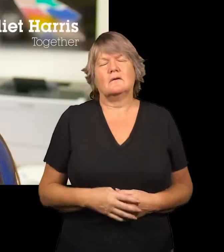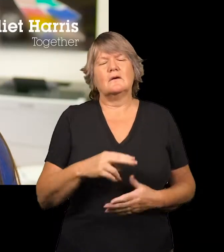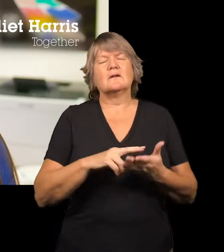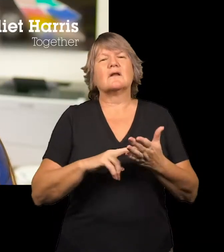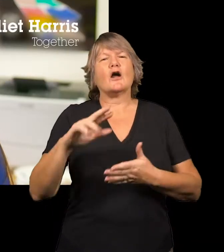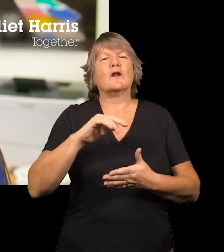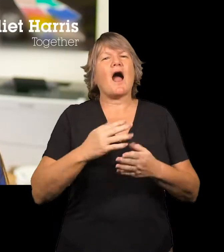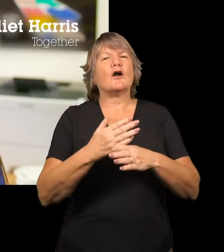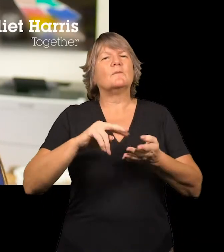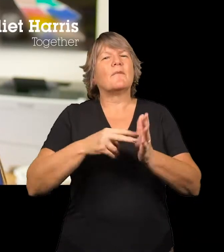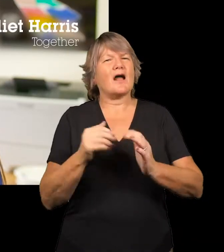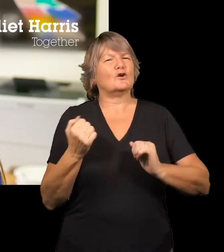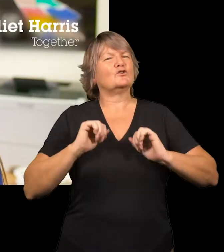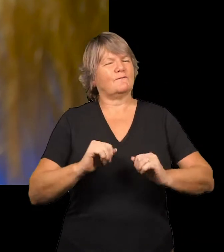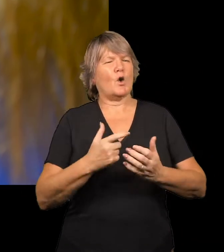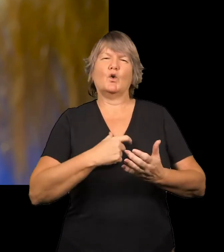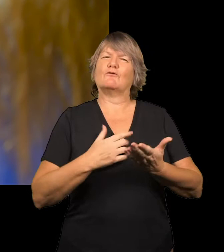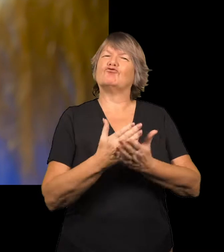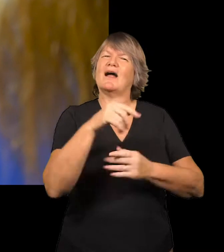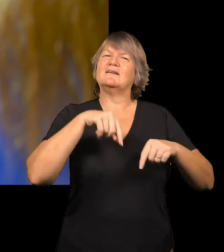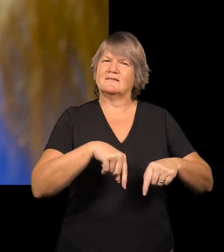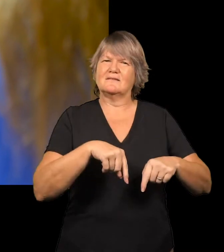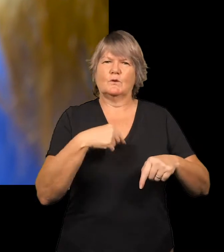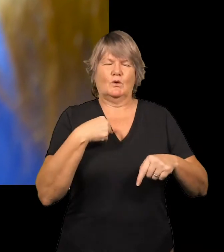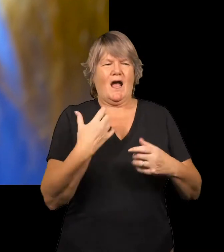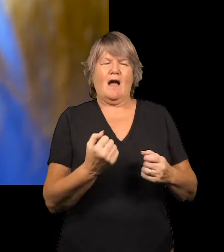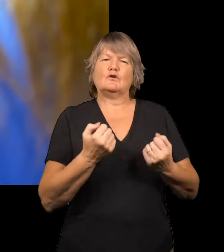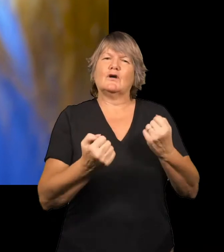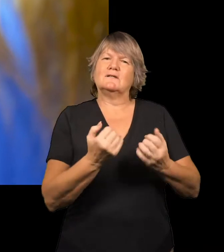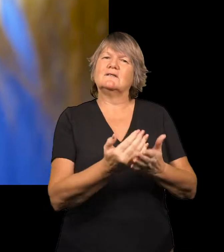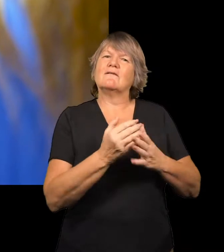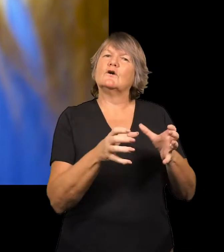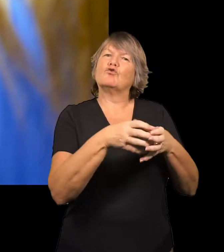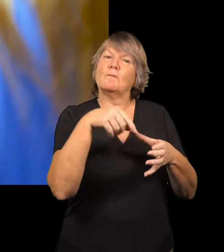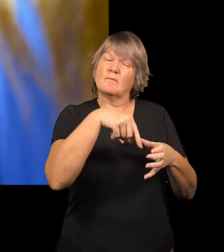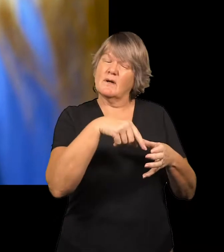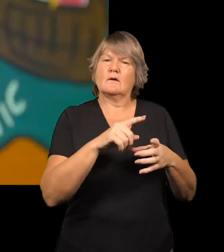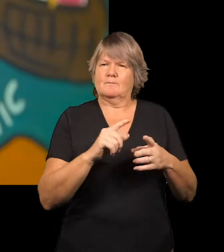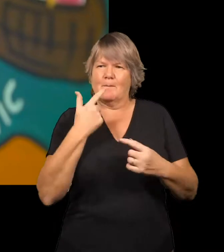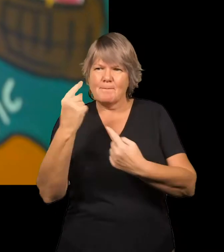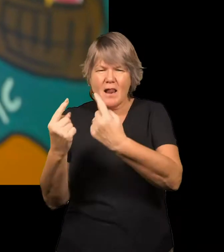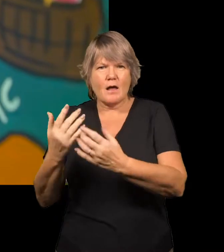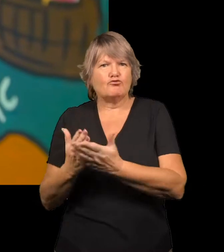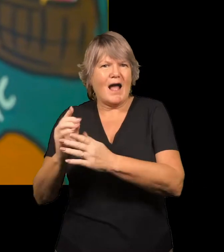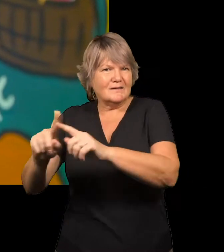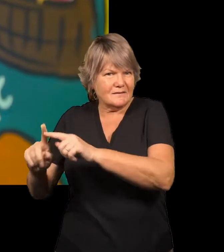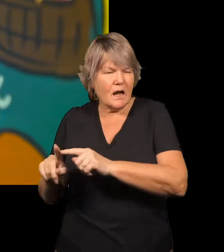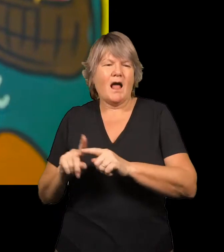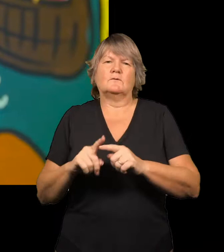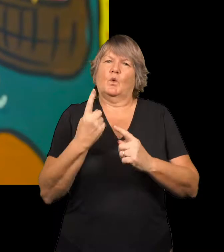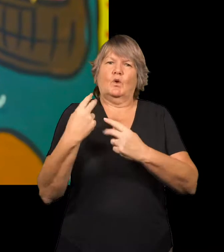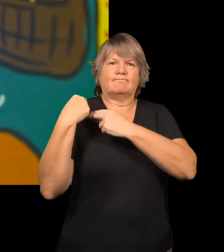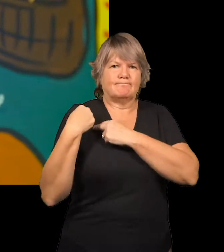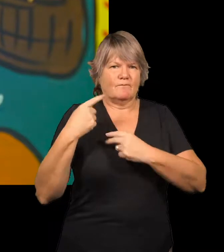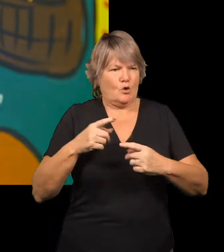Human Rights, we had a Justice and Safety working group, and this brought together rights holders and duty bearers, including children